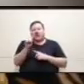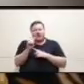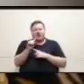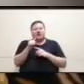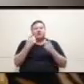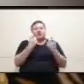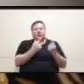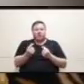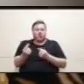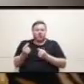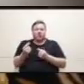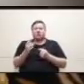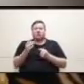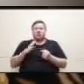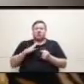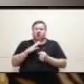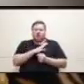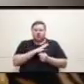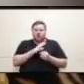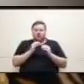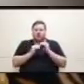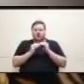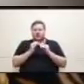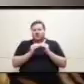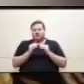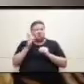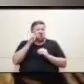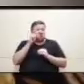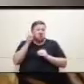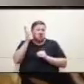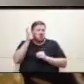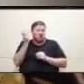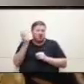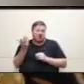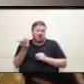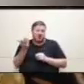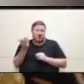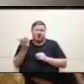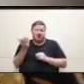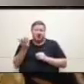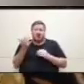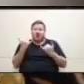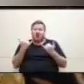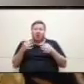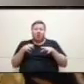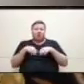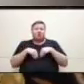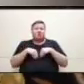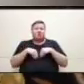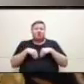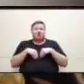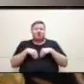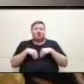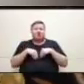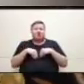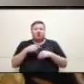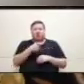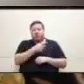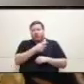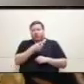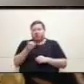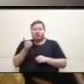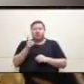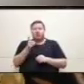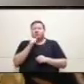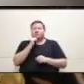was ratified by council. This is it. We don't hear that. We must now just accept that you had an